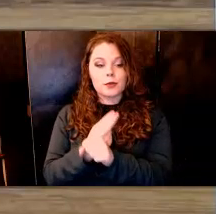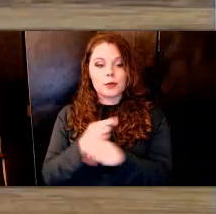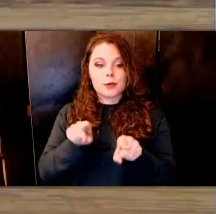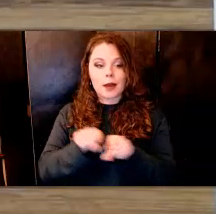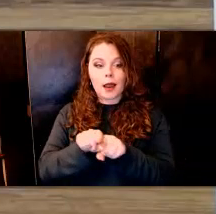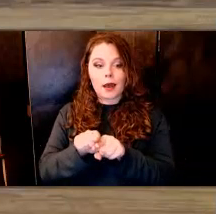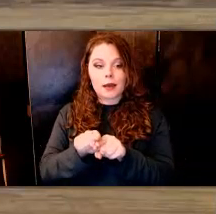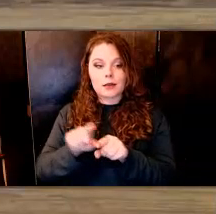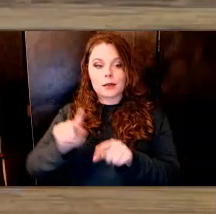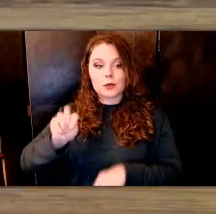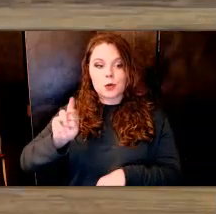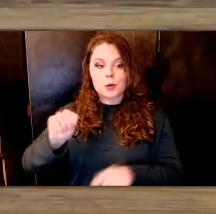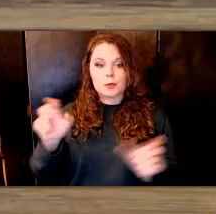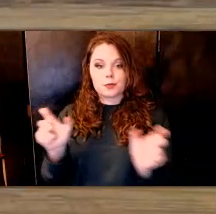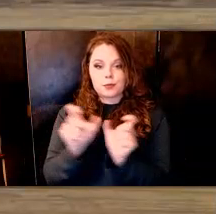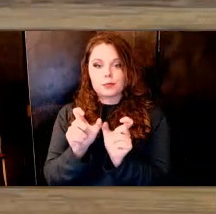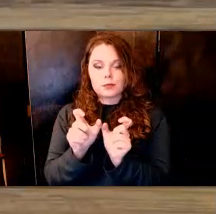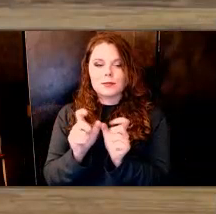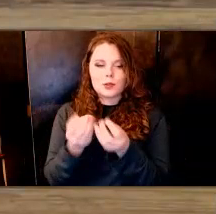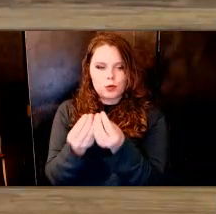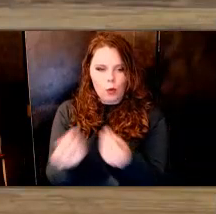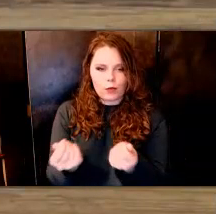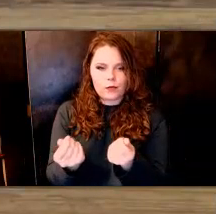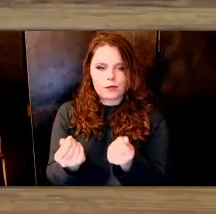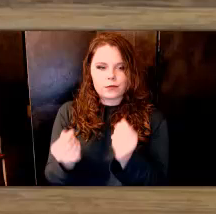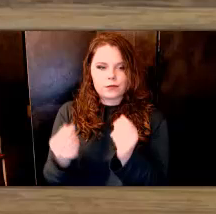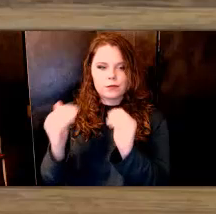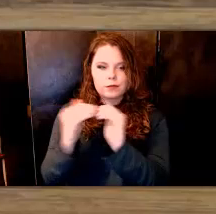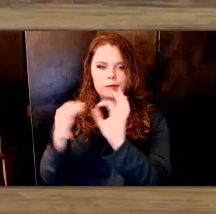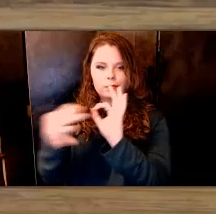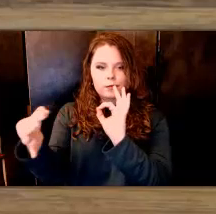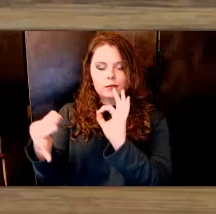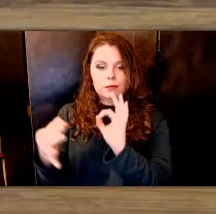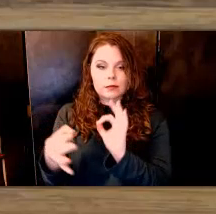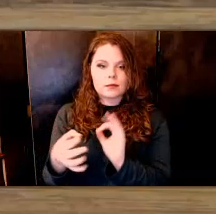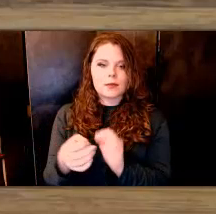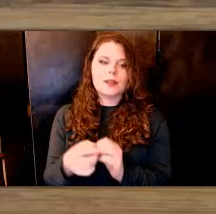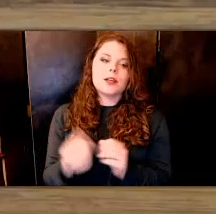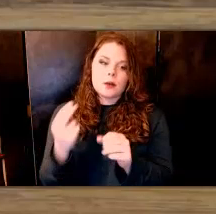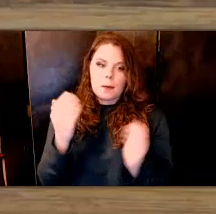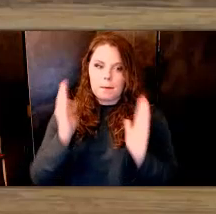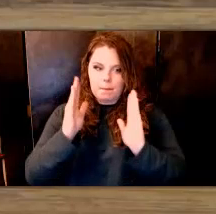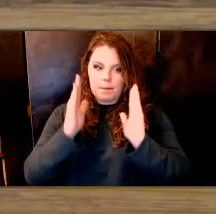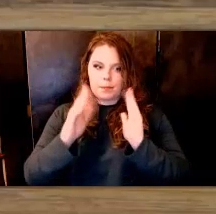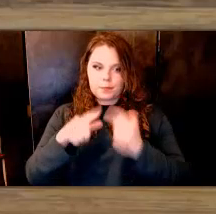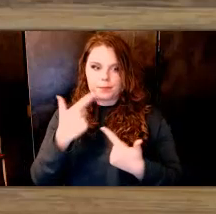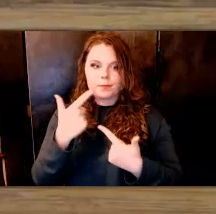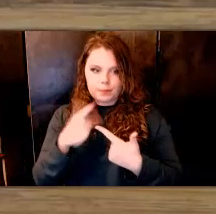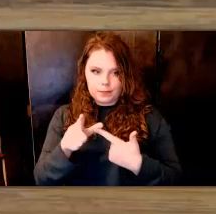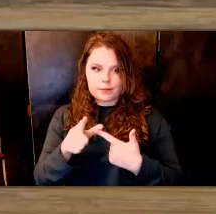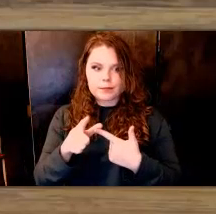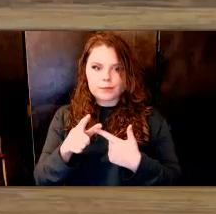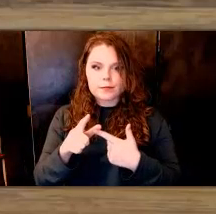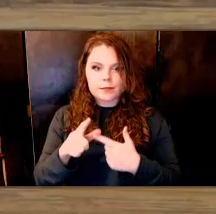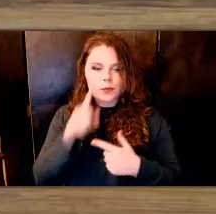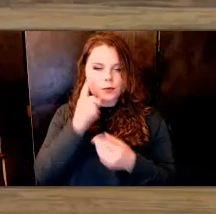steps. Most of these are going to be combining like terms, and then from there it really just depends on the problem. So for